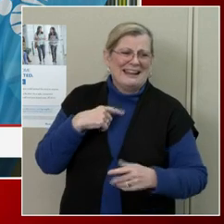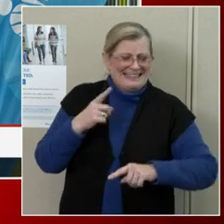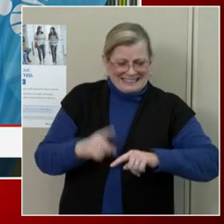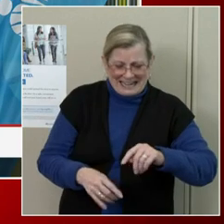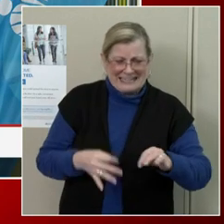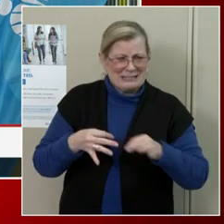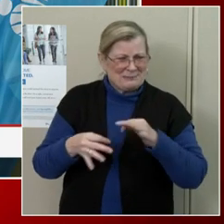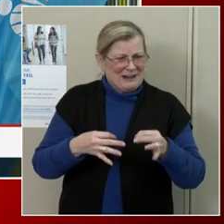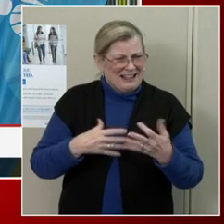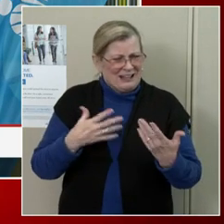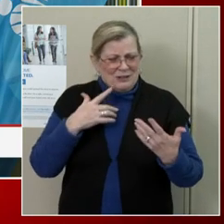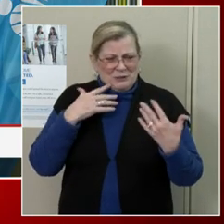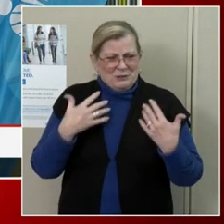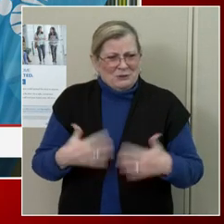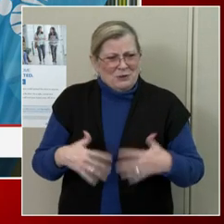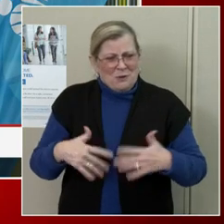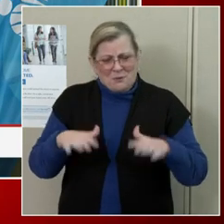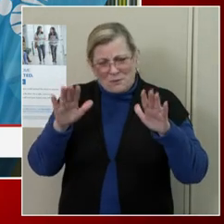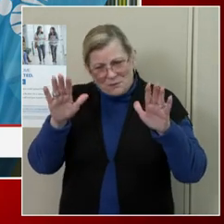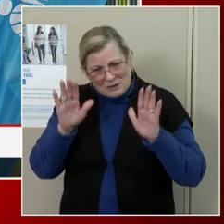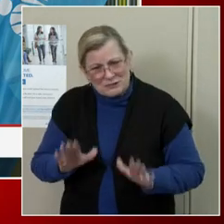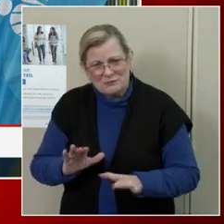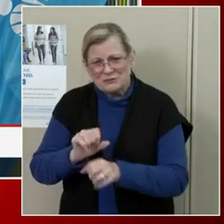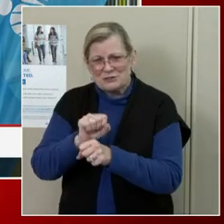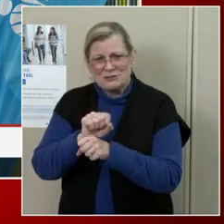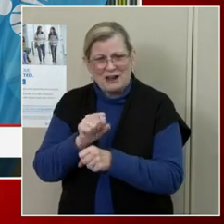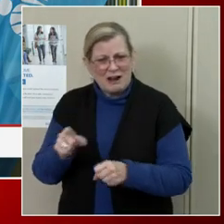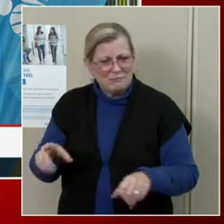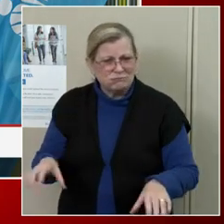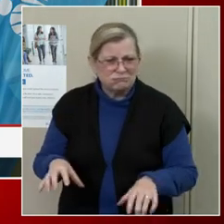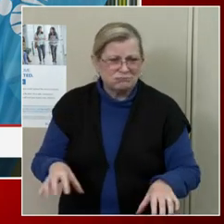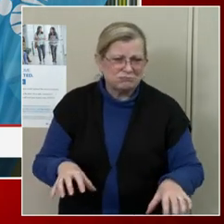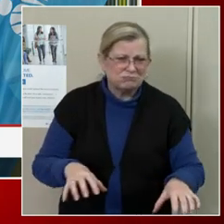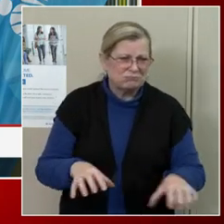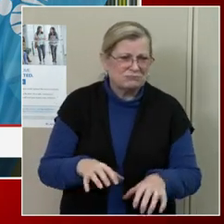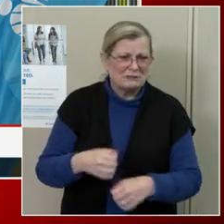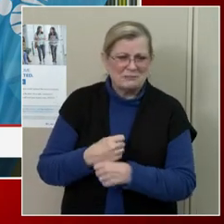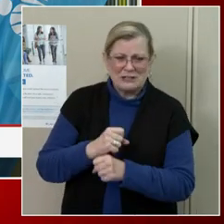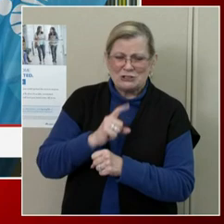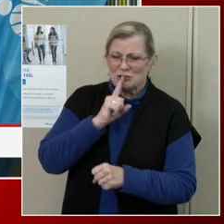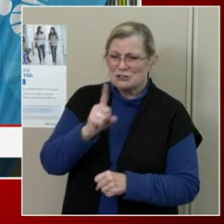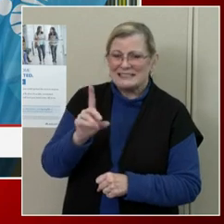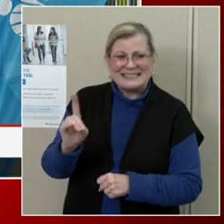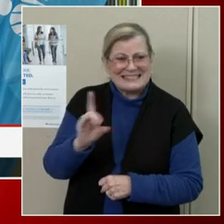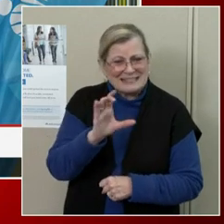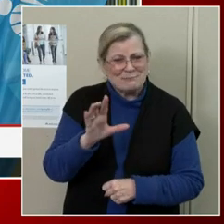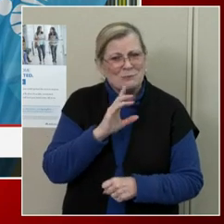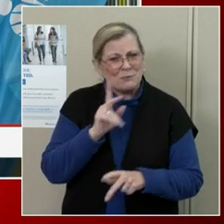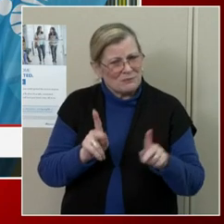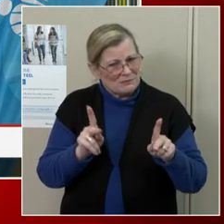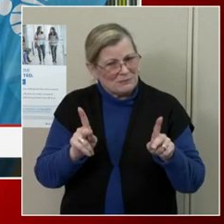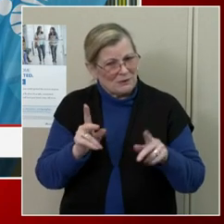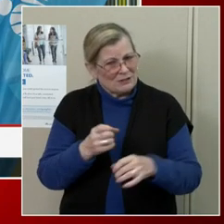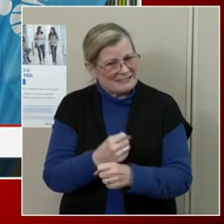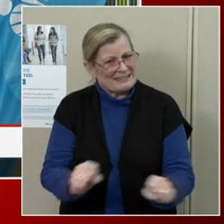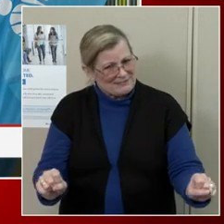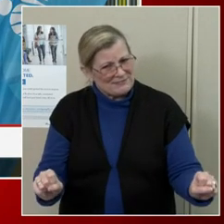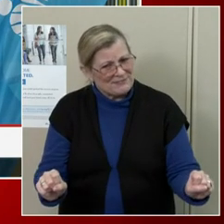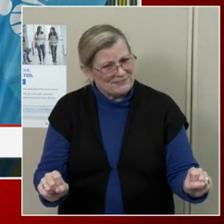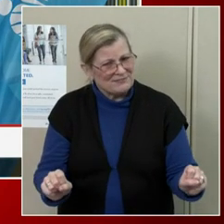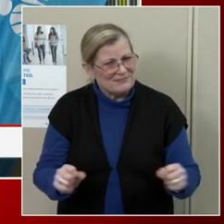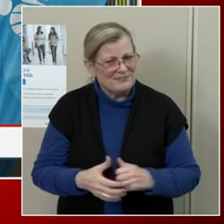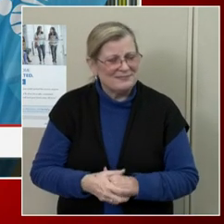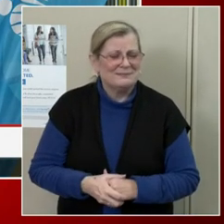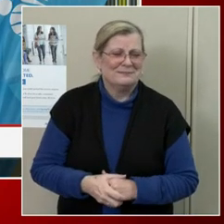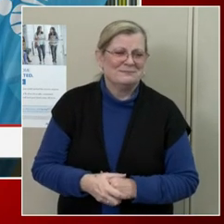job that they're doing in keeping DC residents safe throughout our response to this